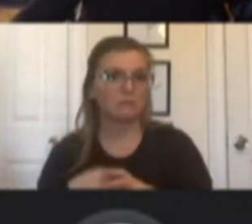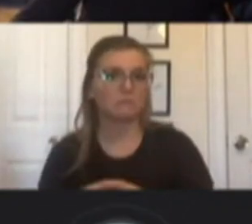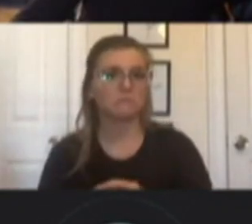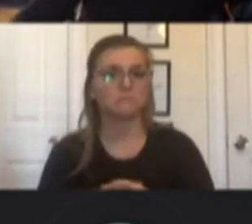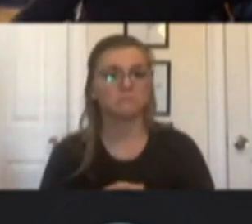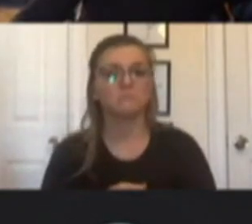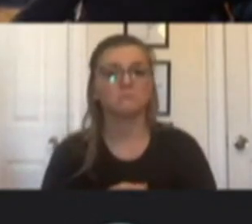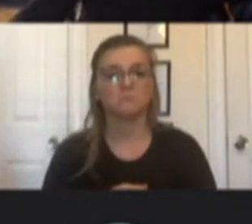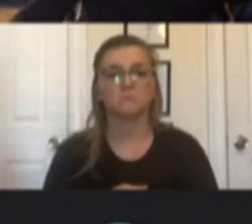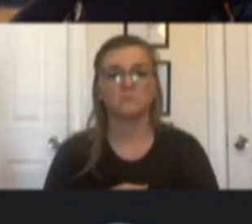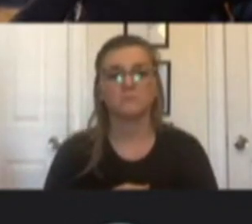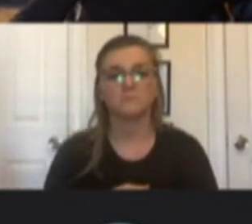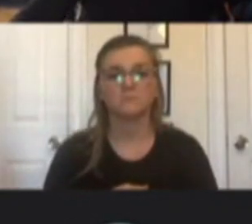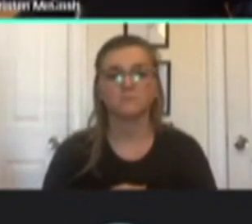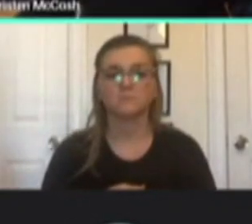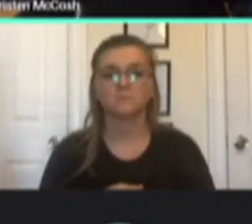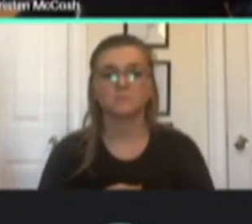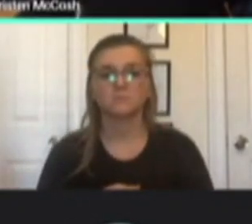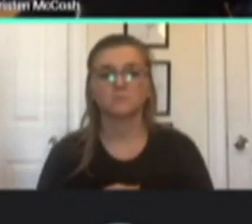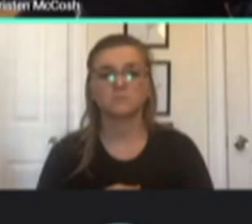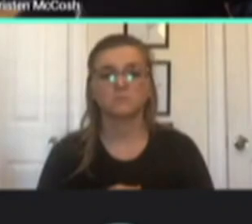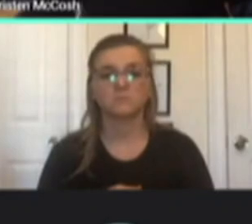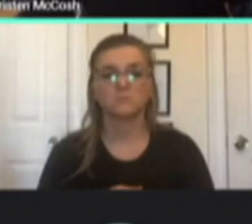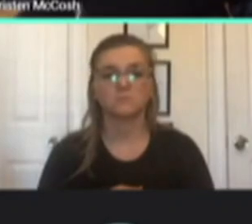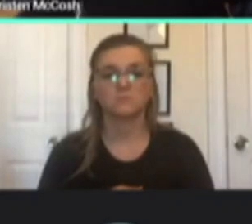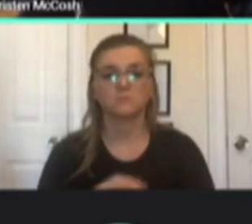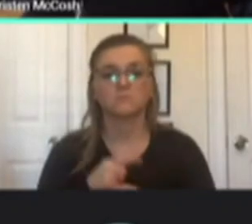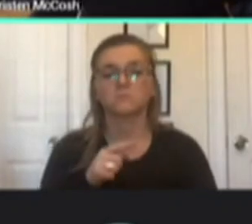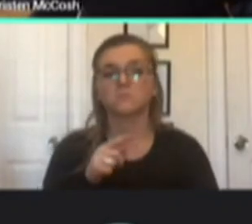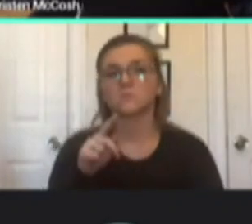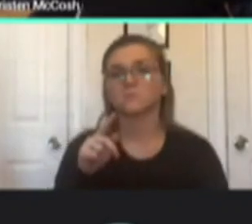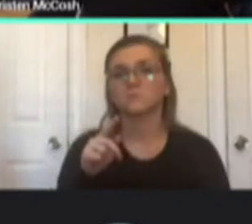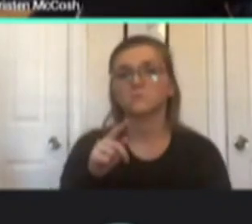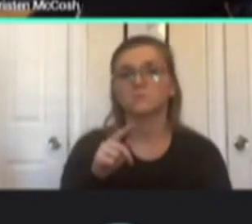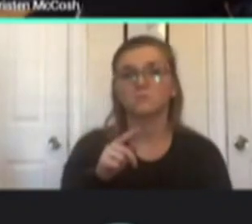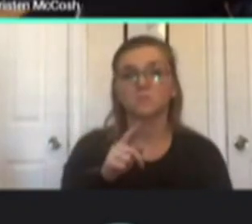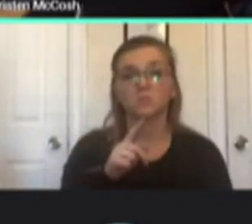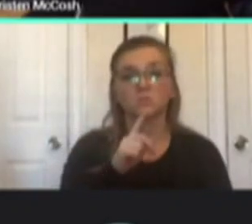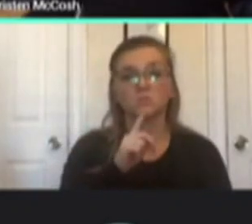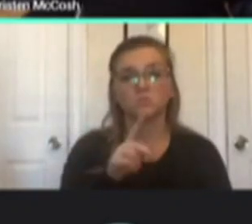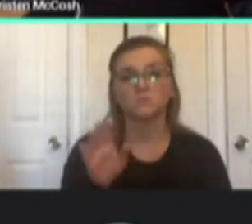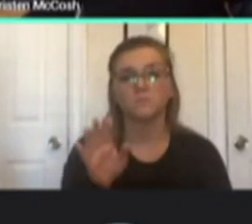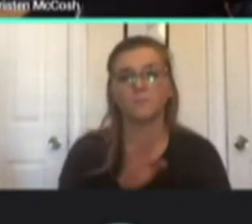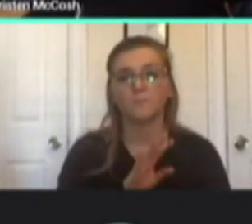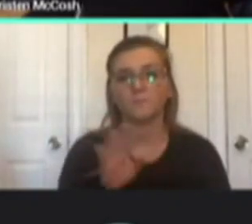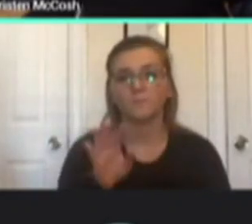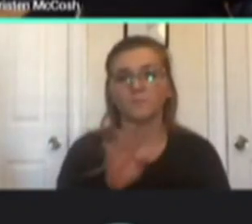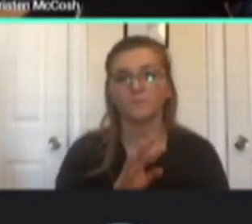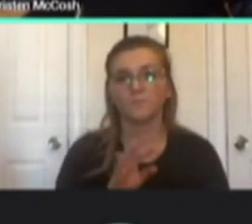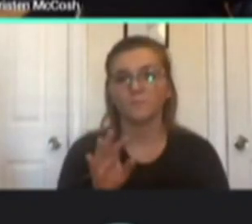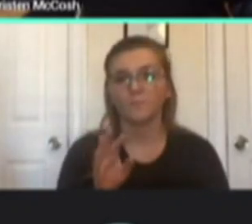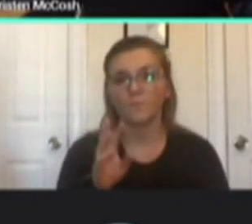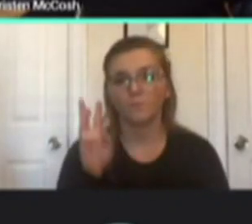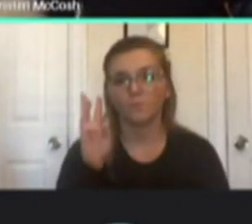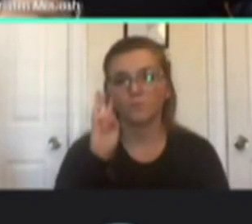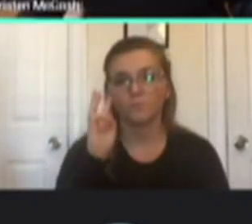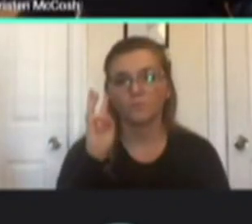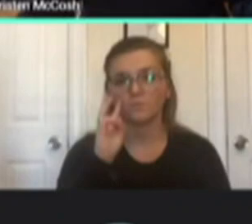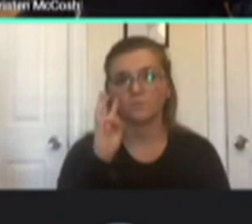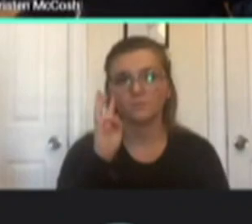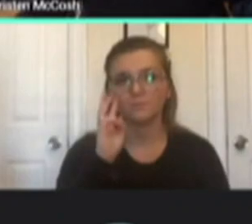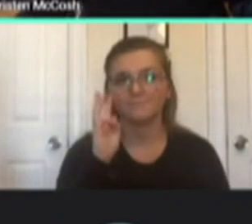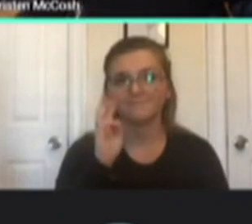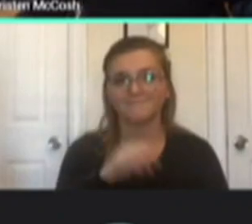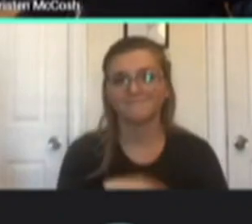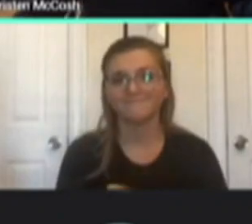Plaza. Paul, I want to thank you for those comments, and really that just points out a very important point that I'd like to